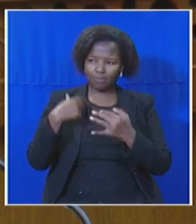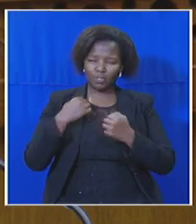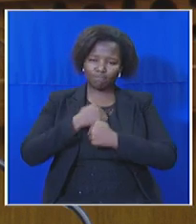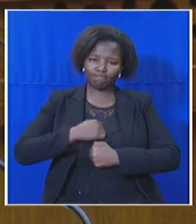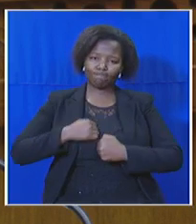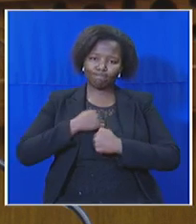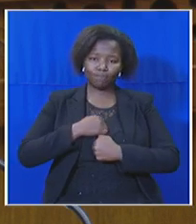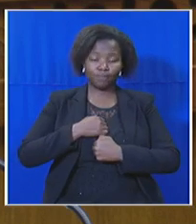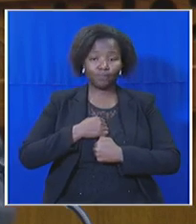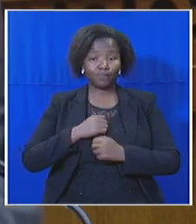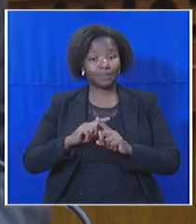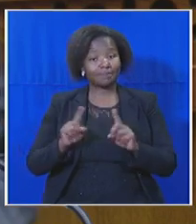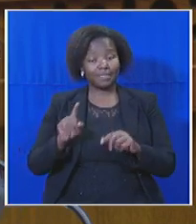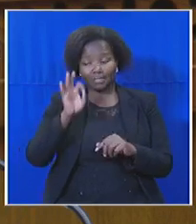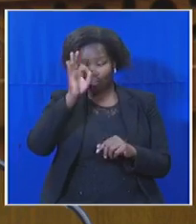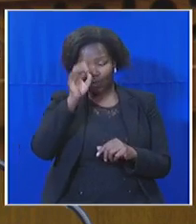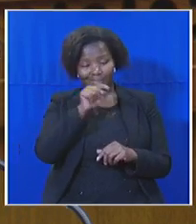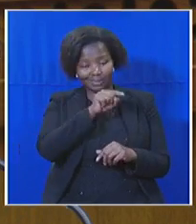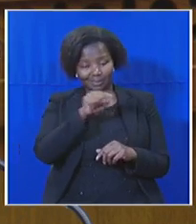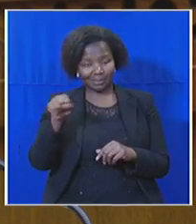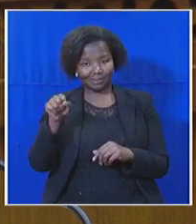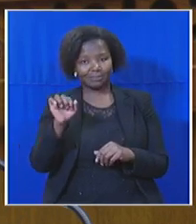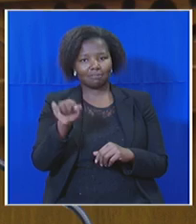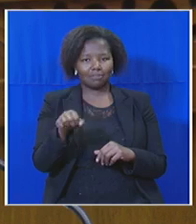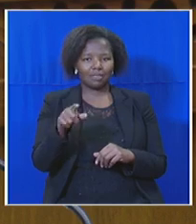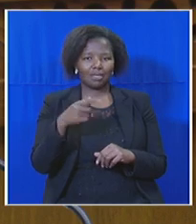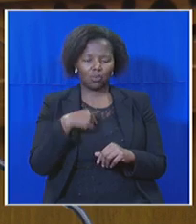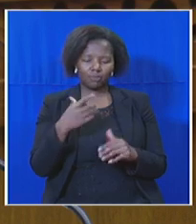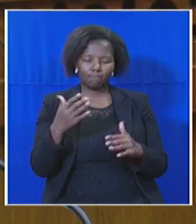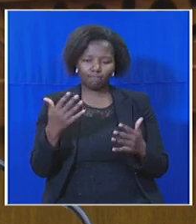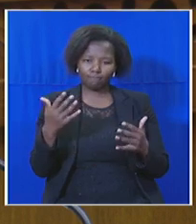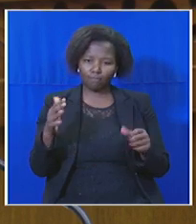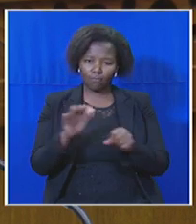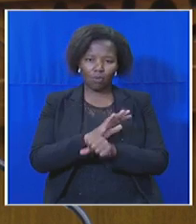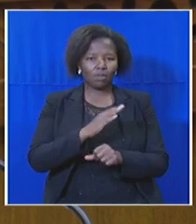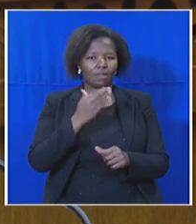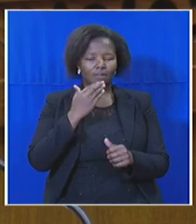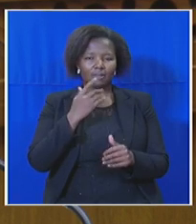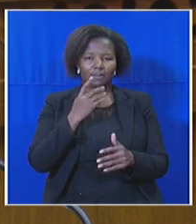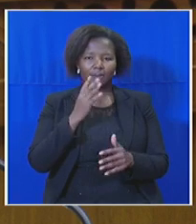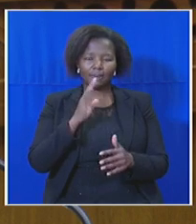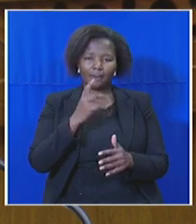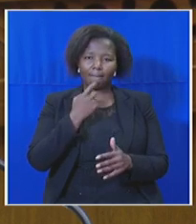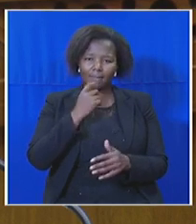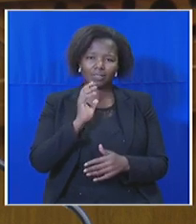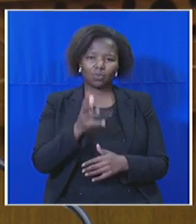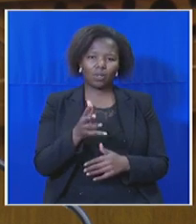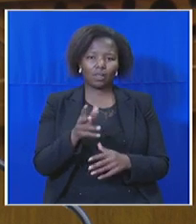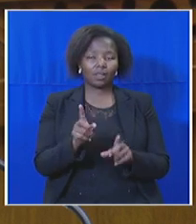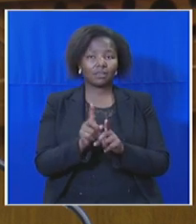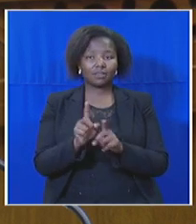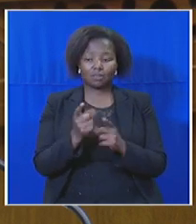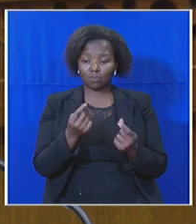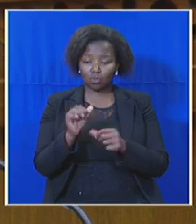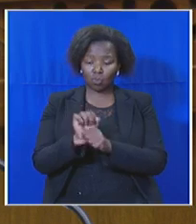departed members shall indeed be sorely missed. Their contribution and commitment will forever remain a symbol